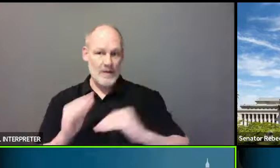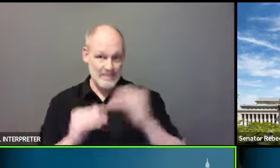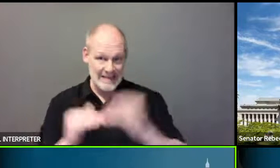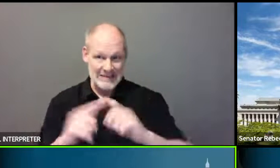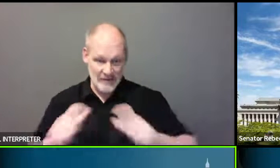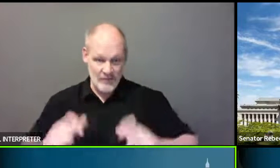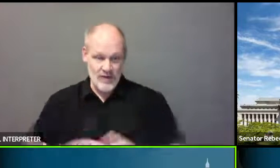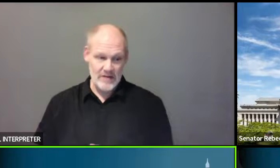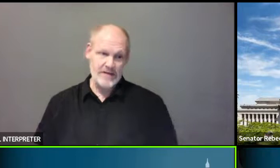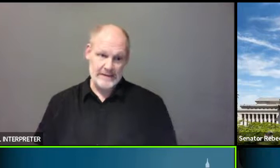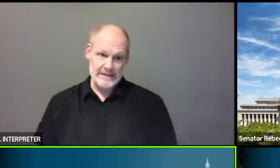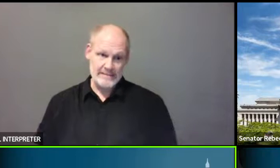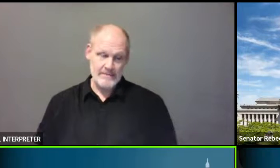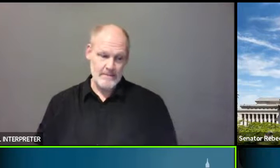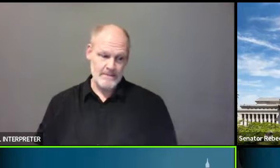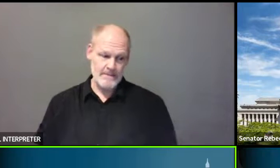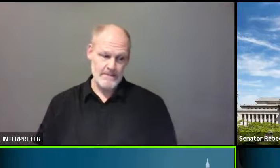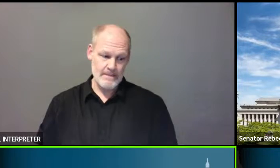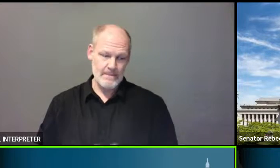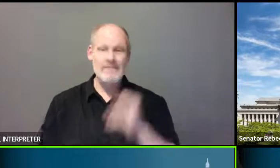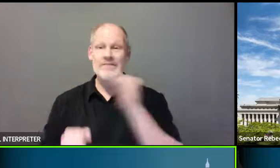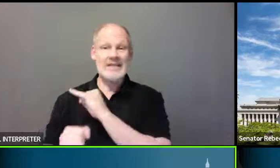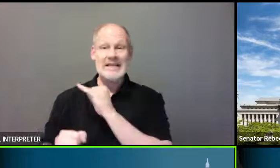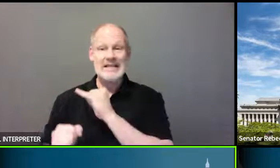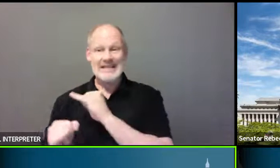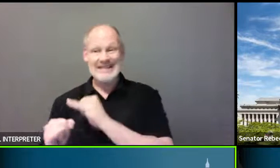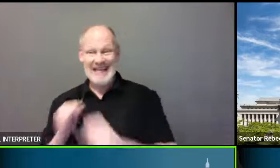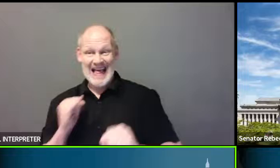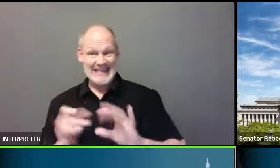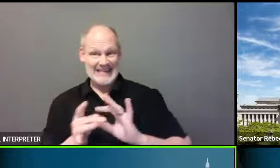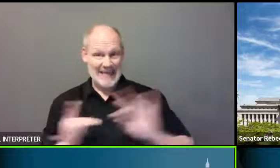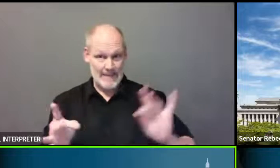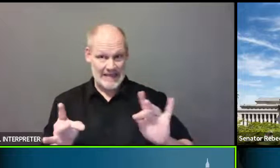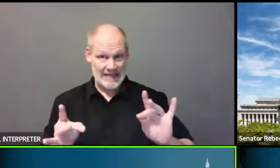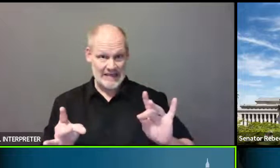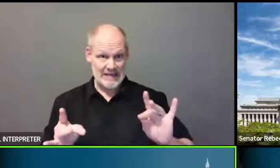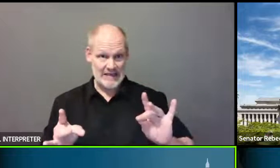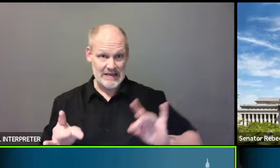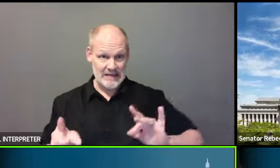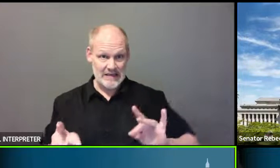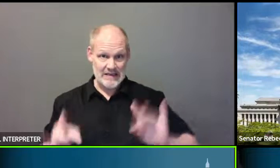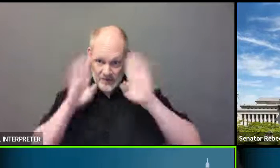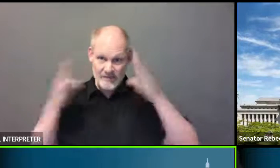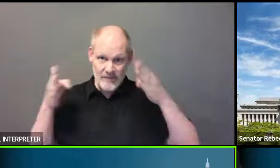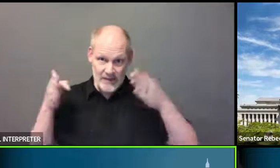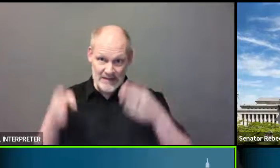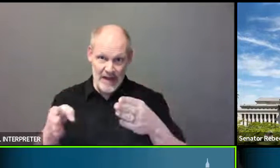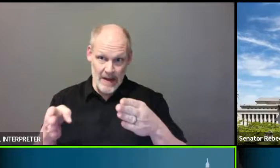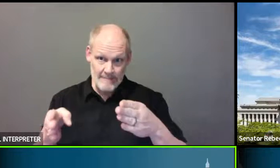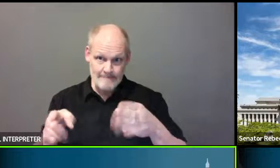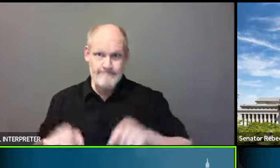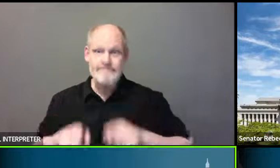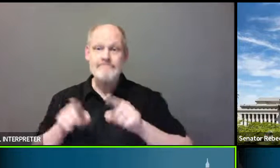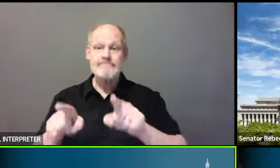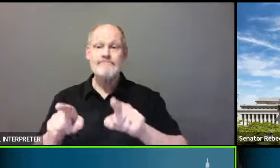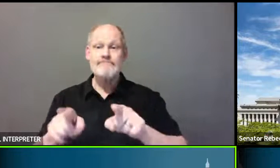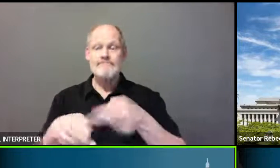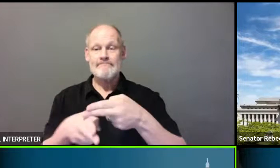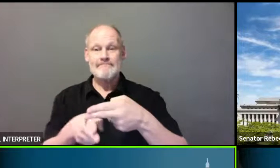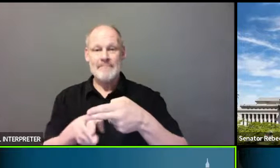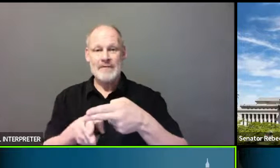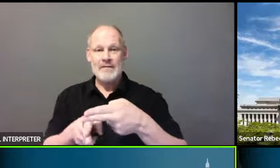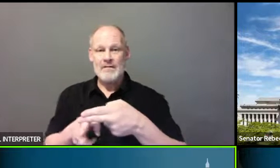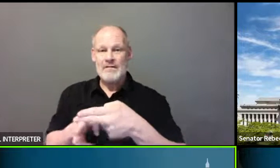The last notion that I want to focus in on during the interim